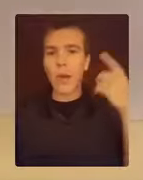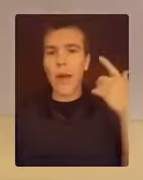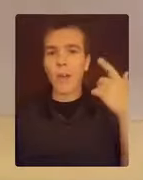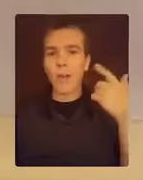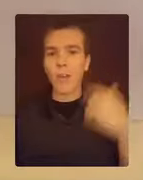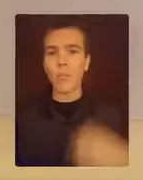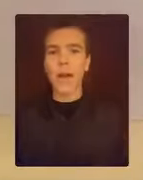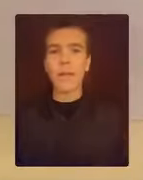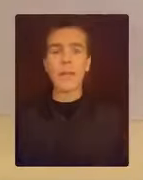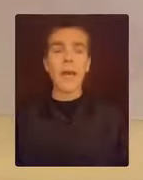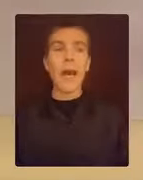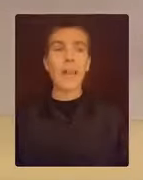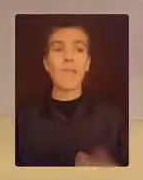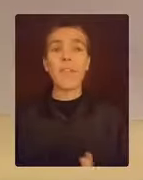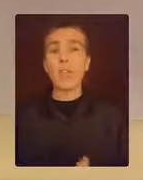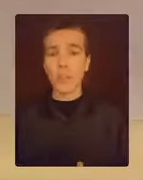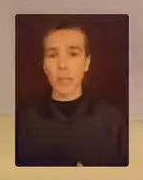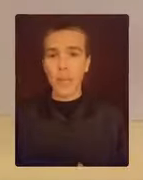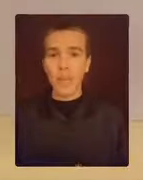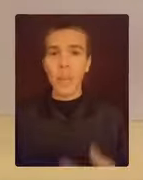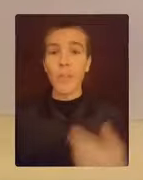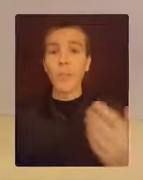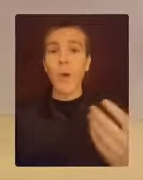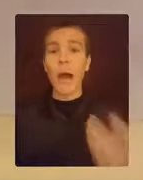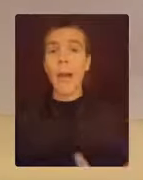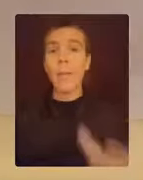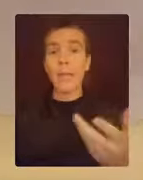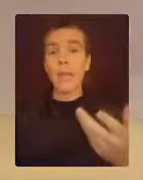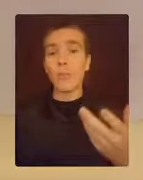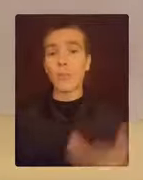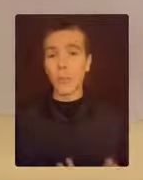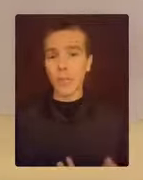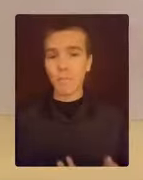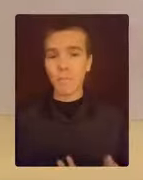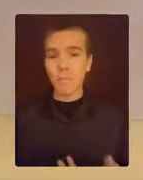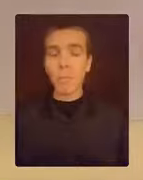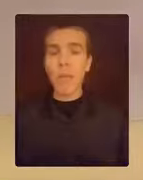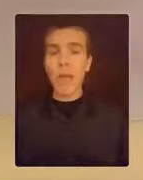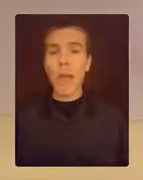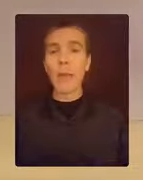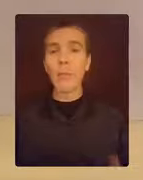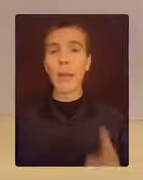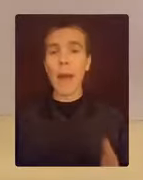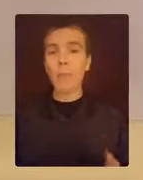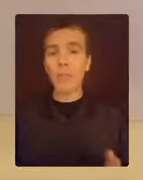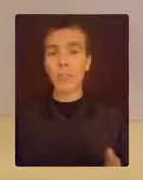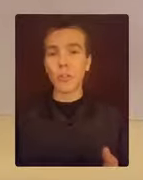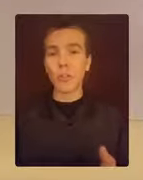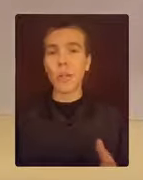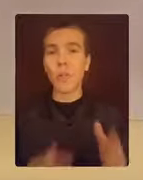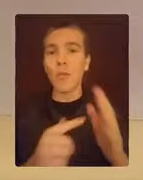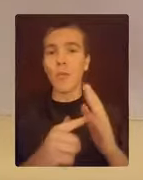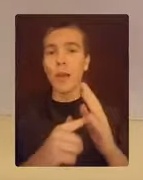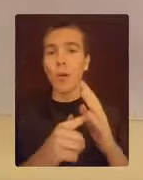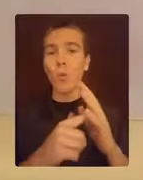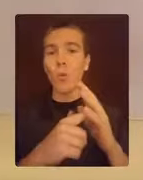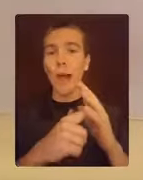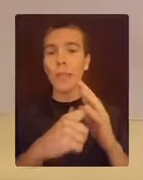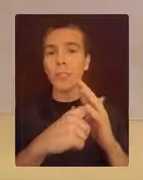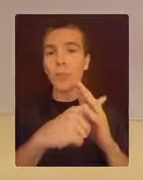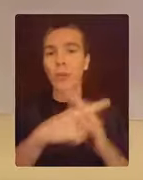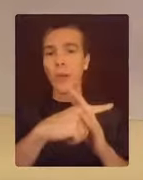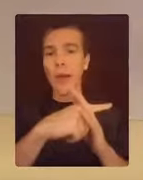this creates a pattern in your mind, and eventually this will happen in your dream. And when it happens in your dream, your finger